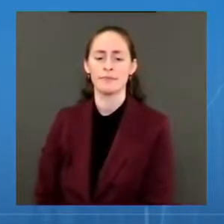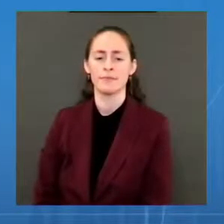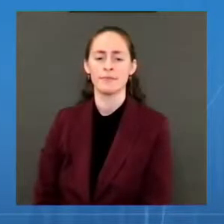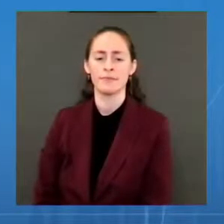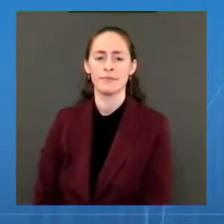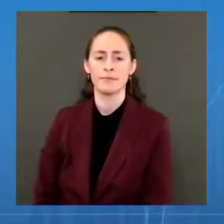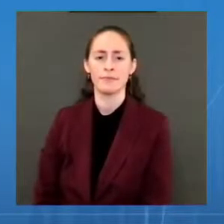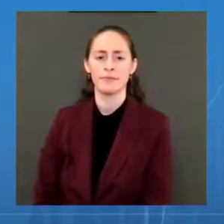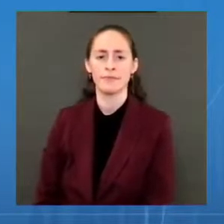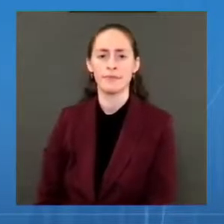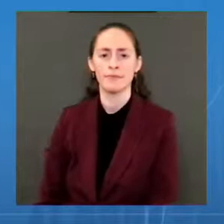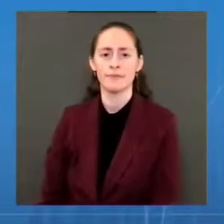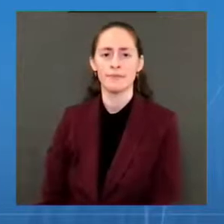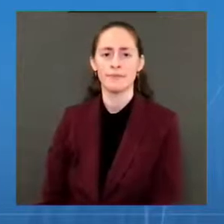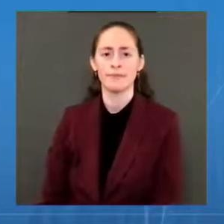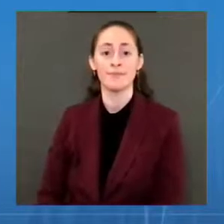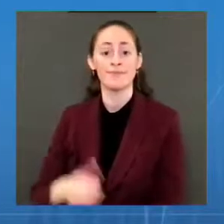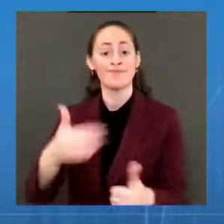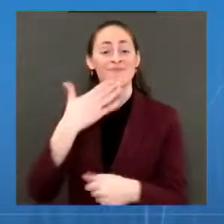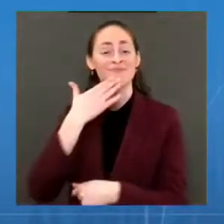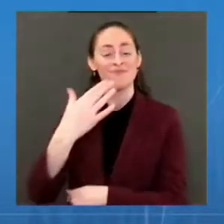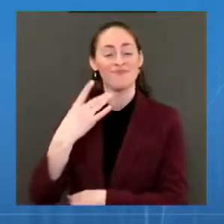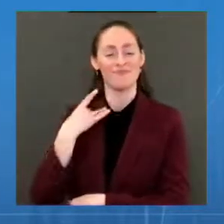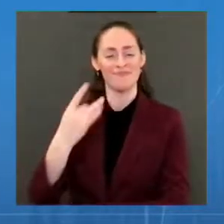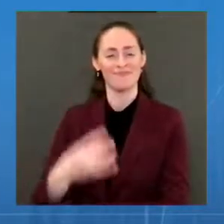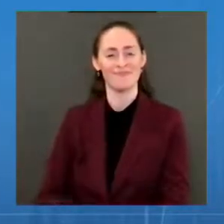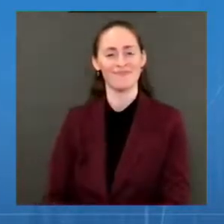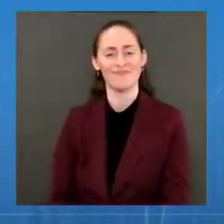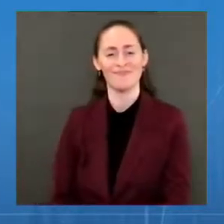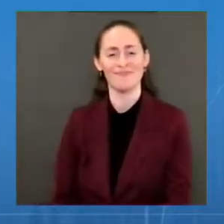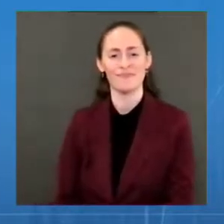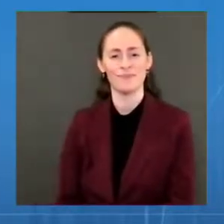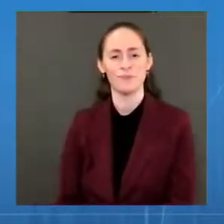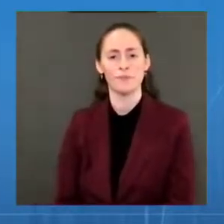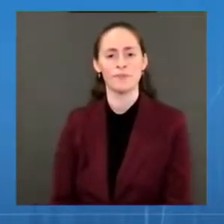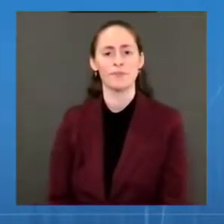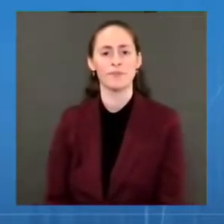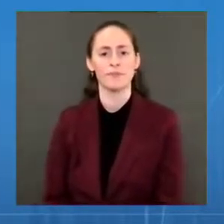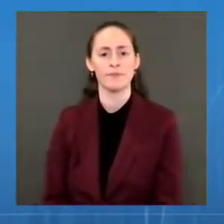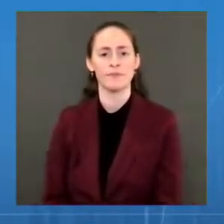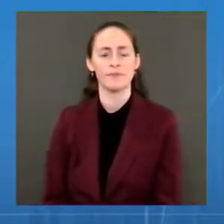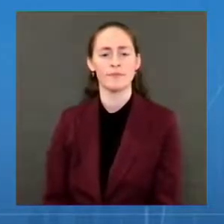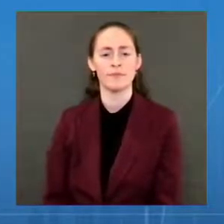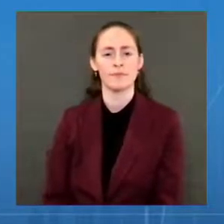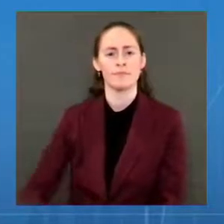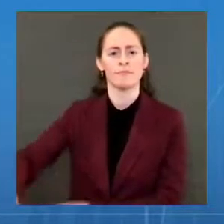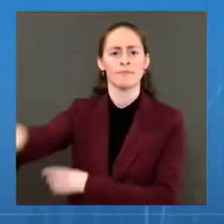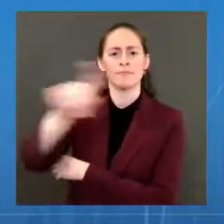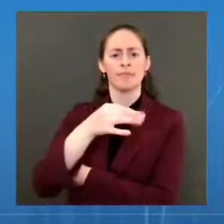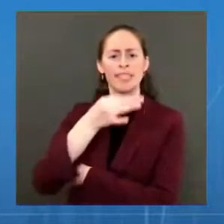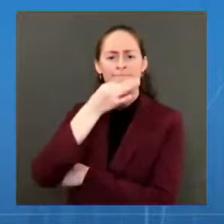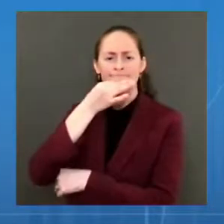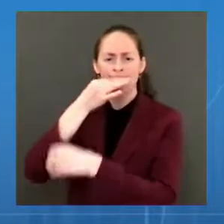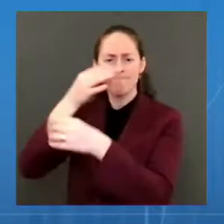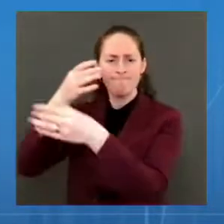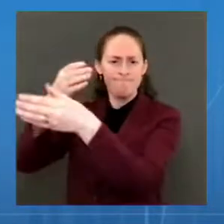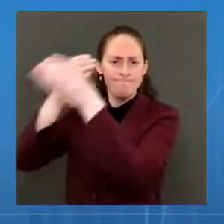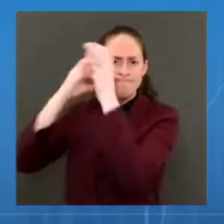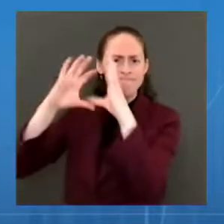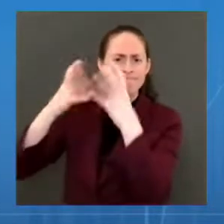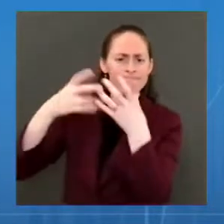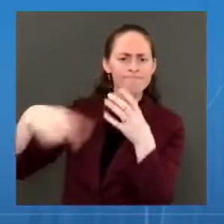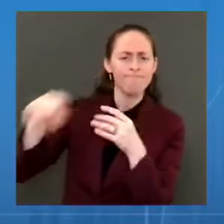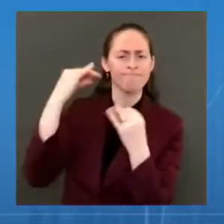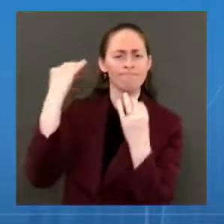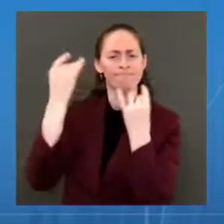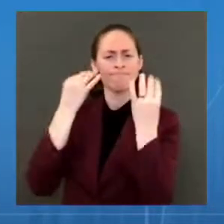Hi, thanks. Some experts have been calling on the administration to use the Defense Production Act or similar